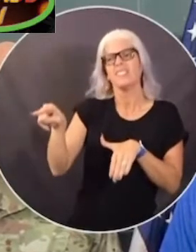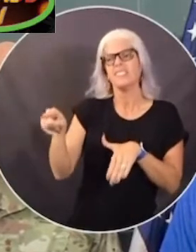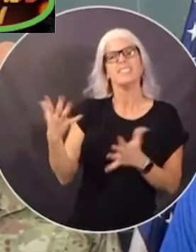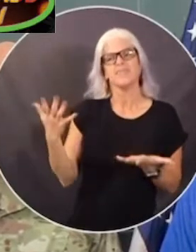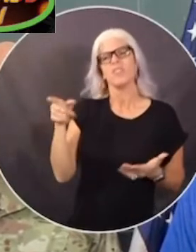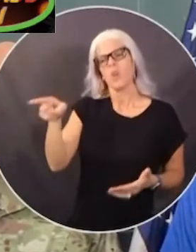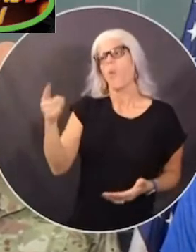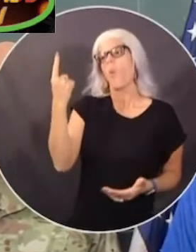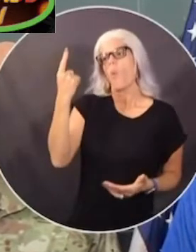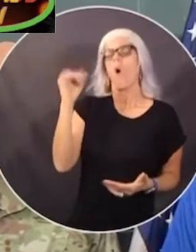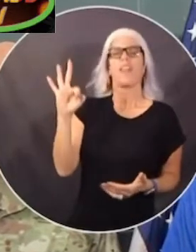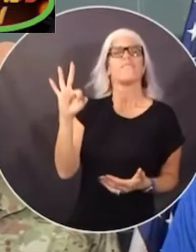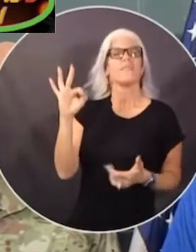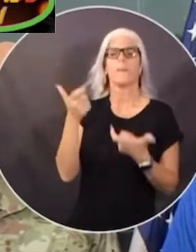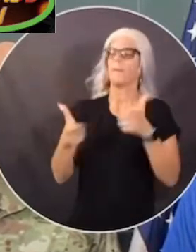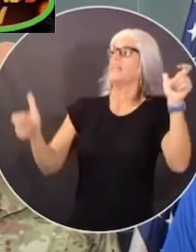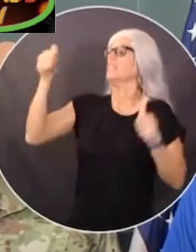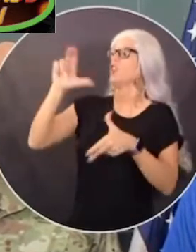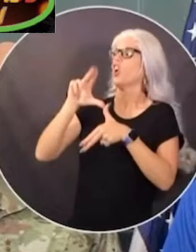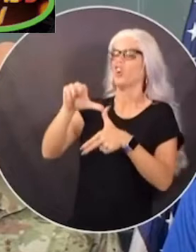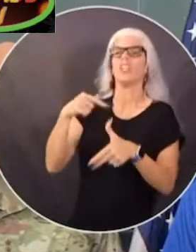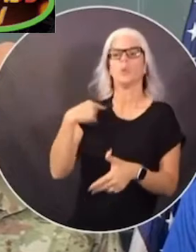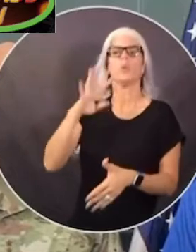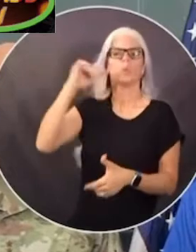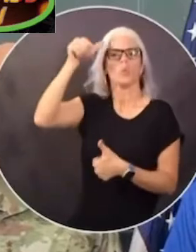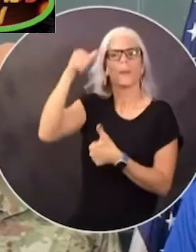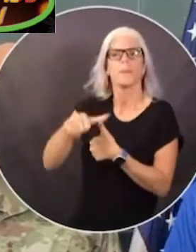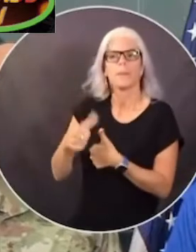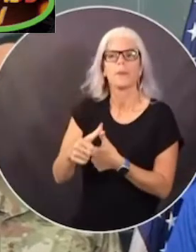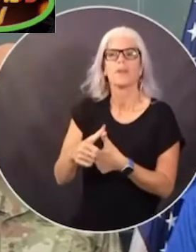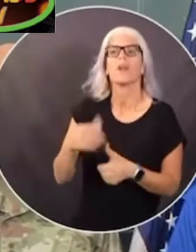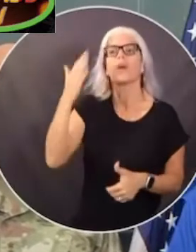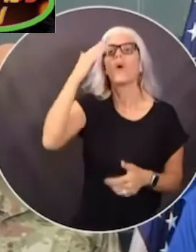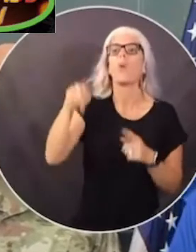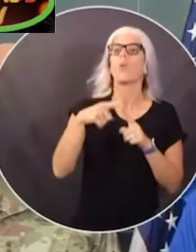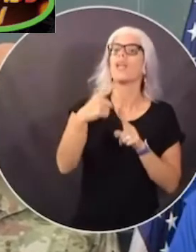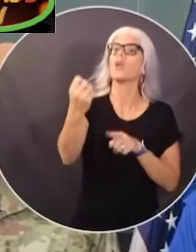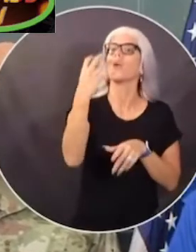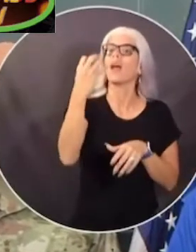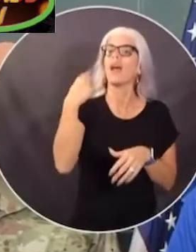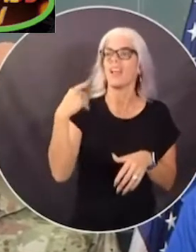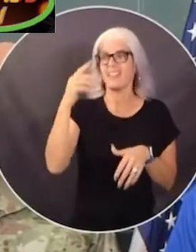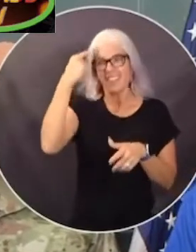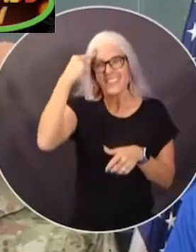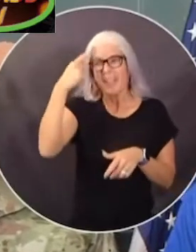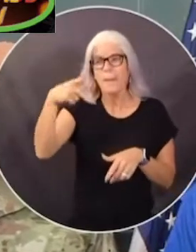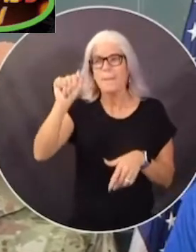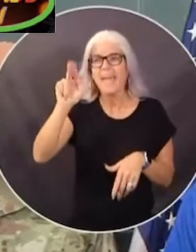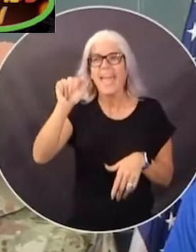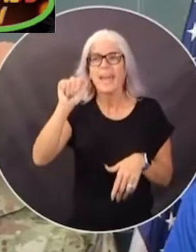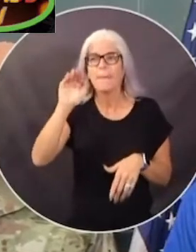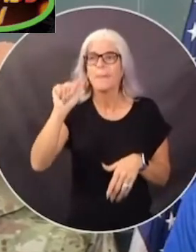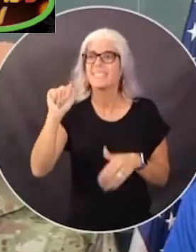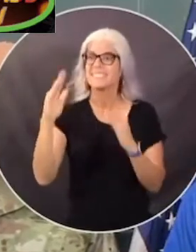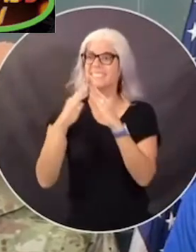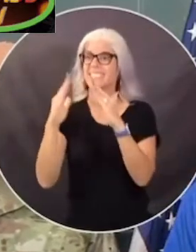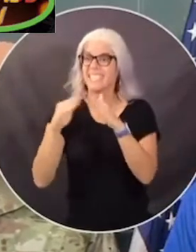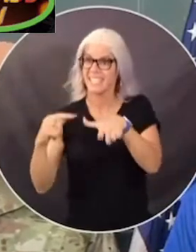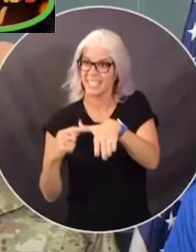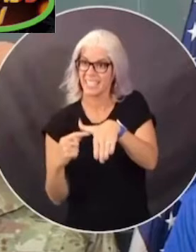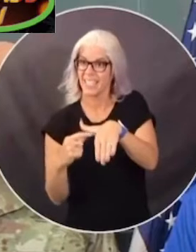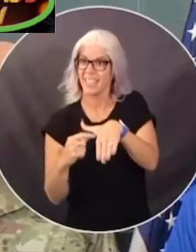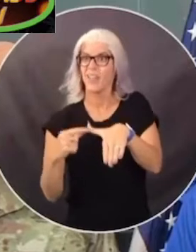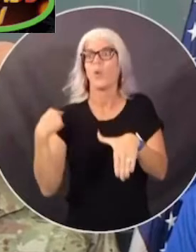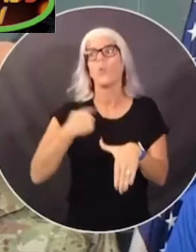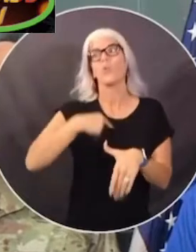if you know anything about our state, you go to Panama City, you know, that Michael is just part of the DNA of the community.